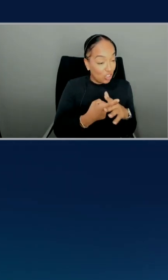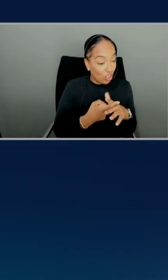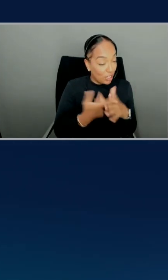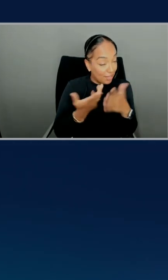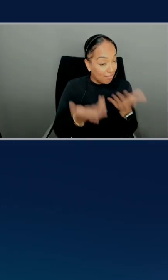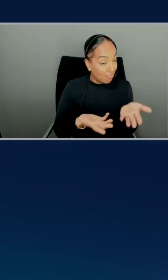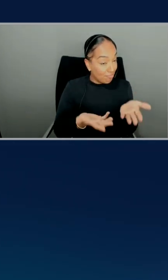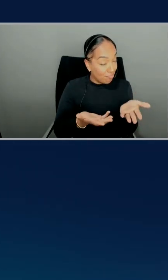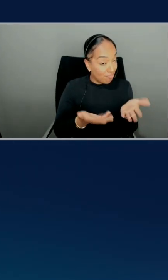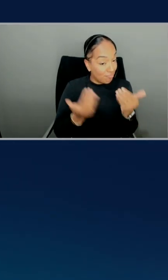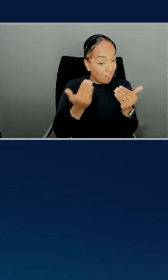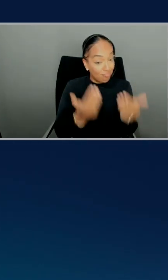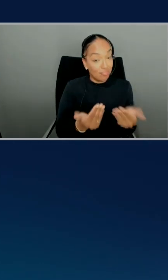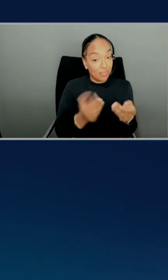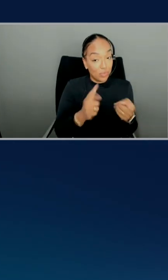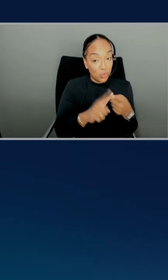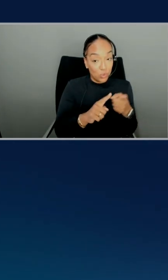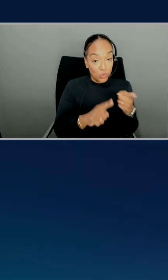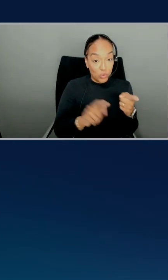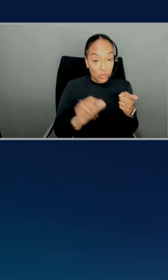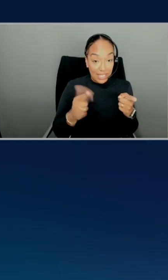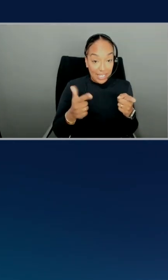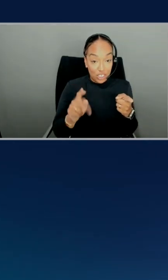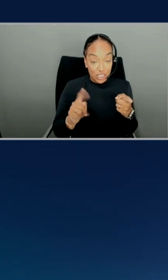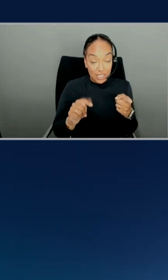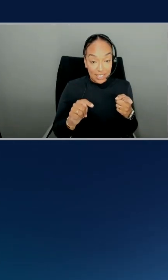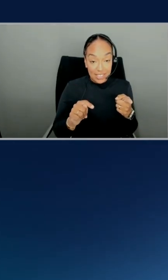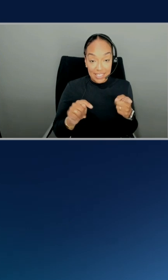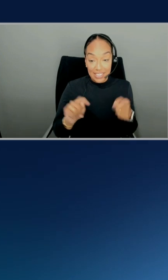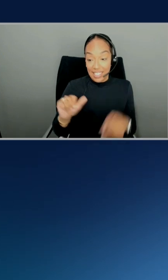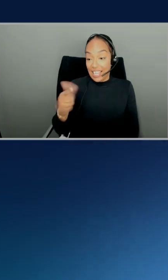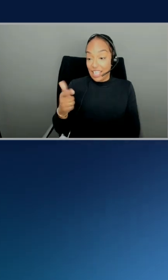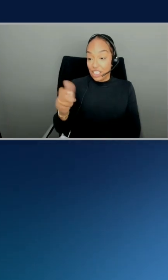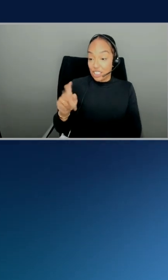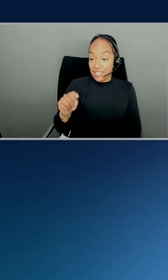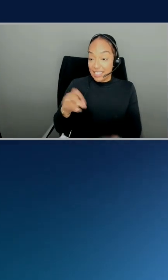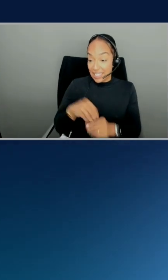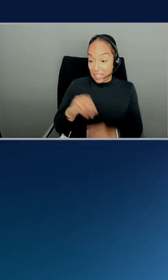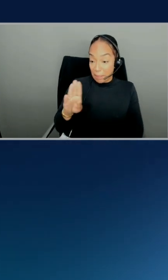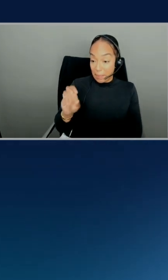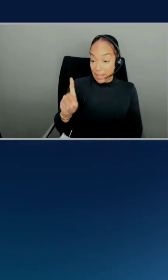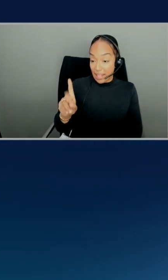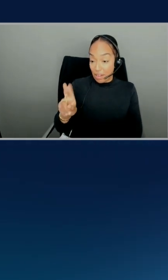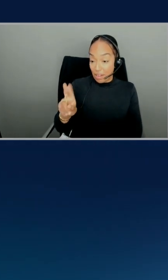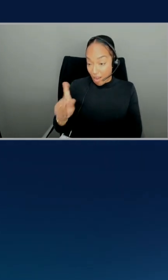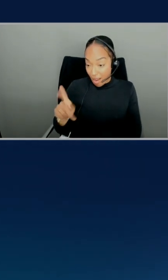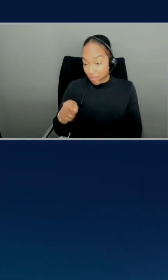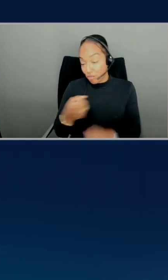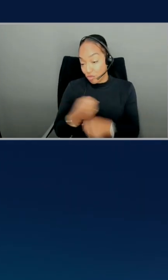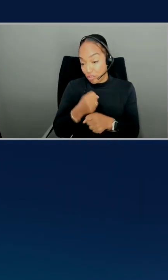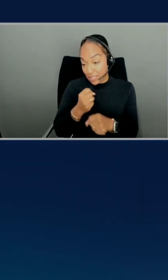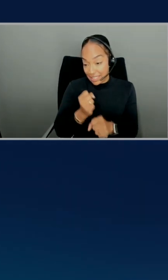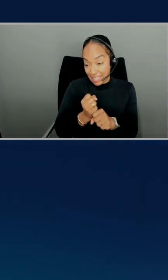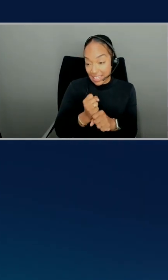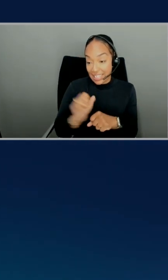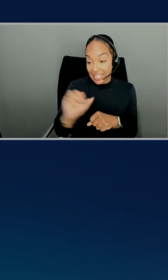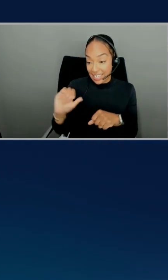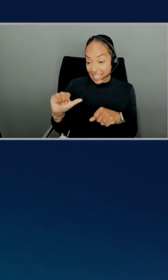head on over to the agents in Bedrock. Go to agents in Bedrock, create an agent, and when you create the